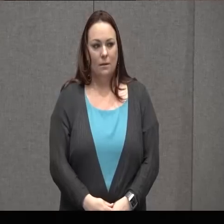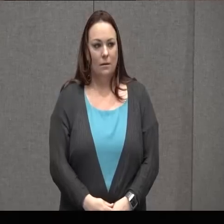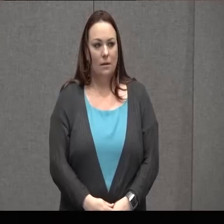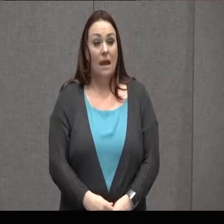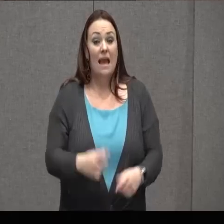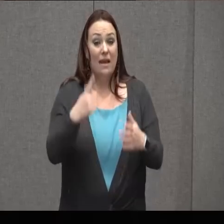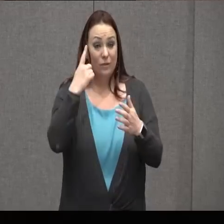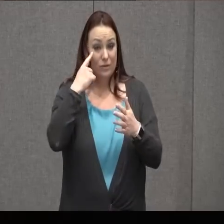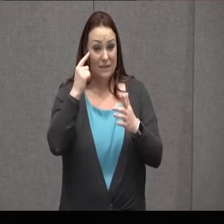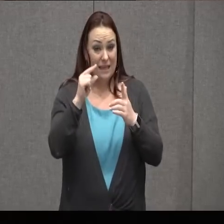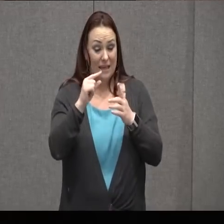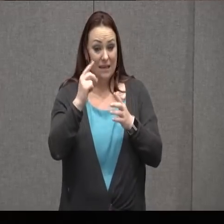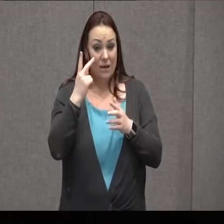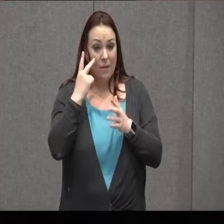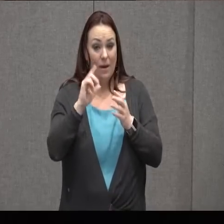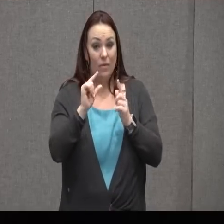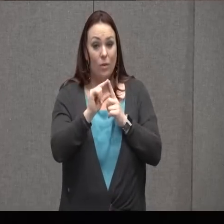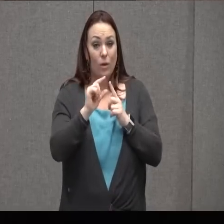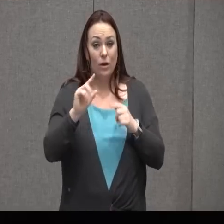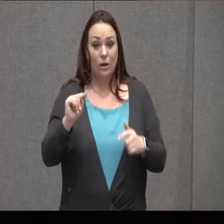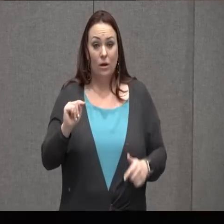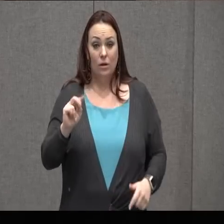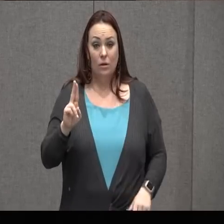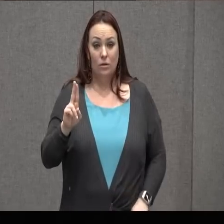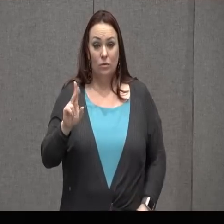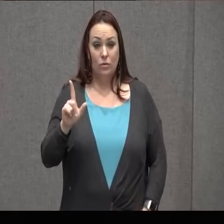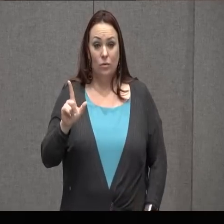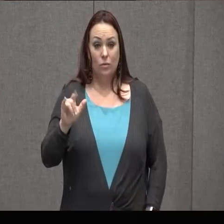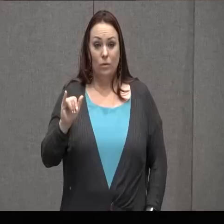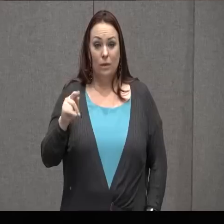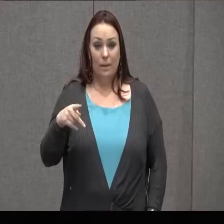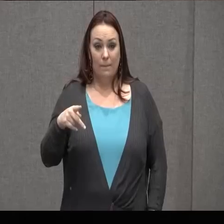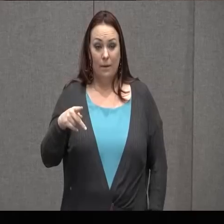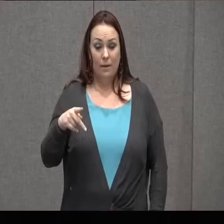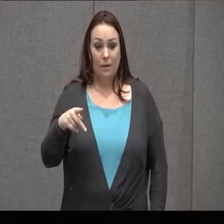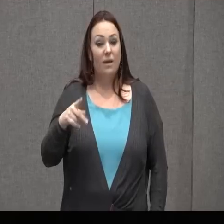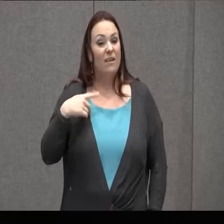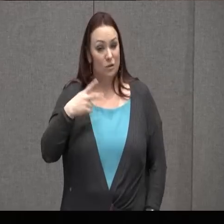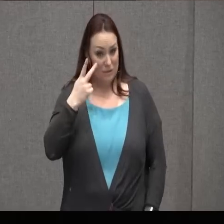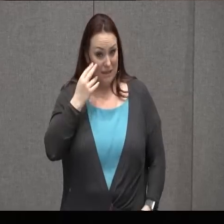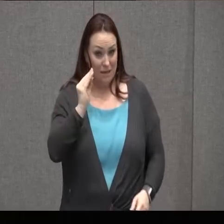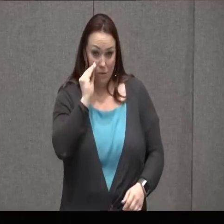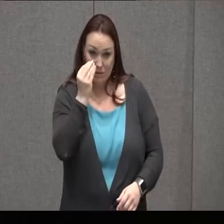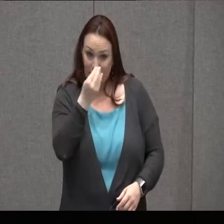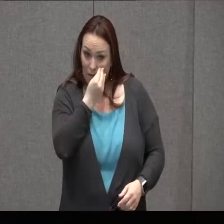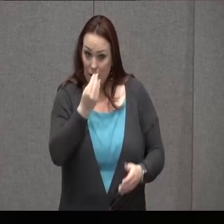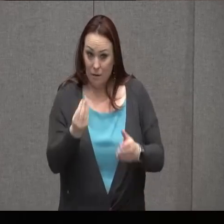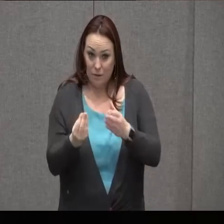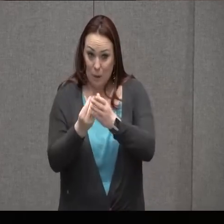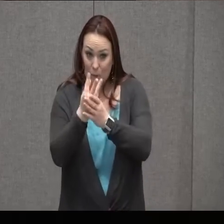Have you seen the tulips blooming around town? Tulip.